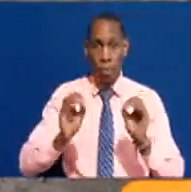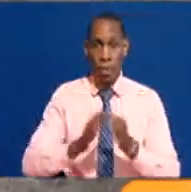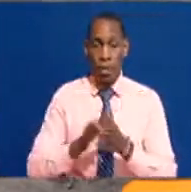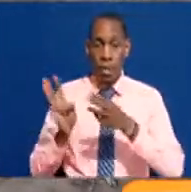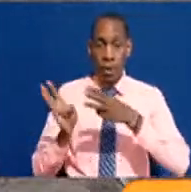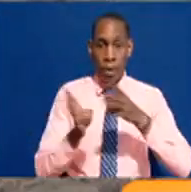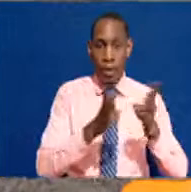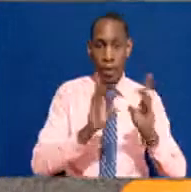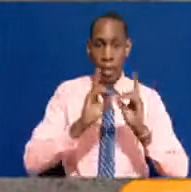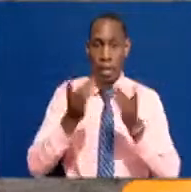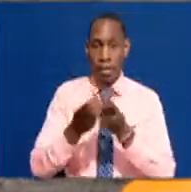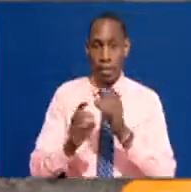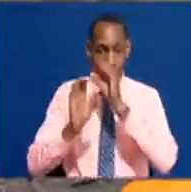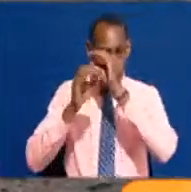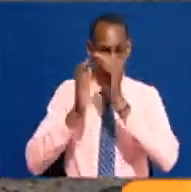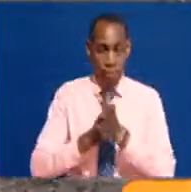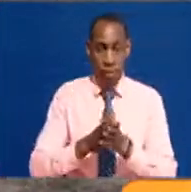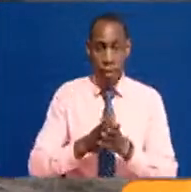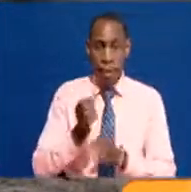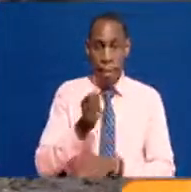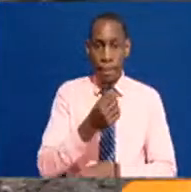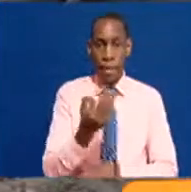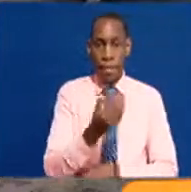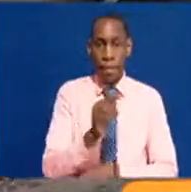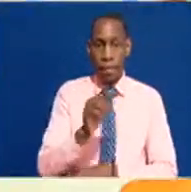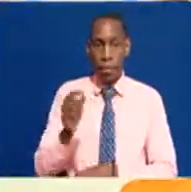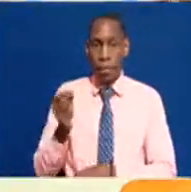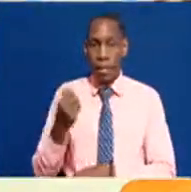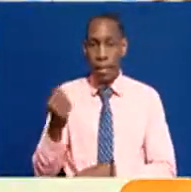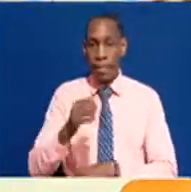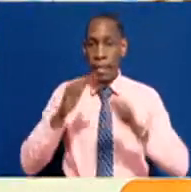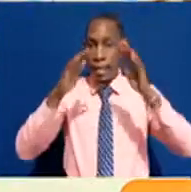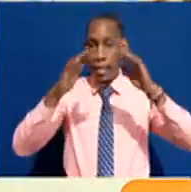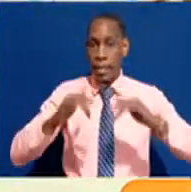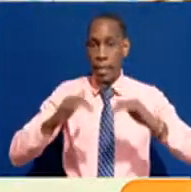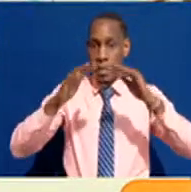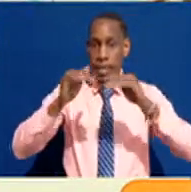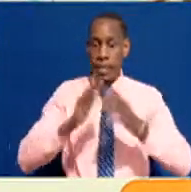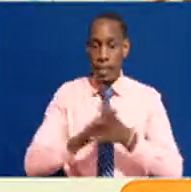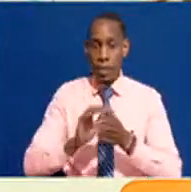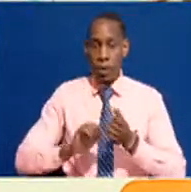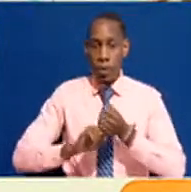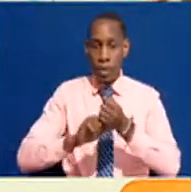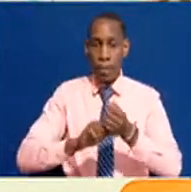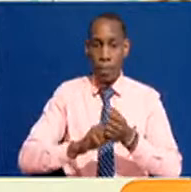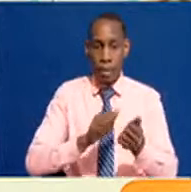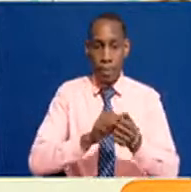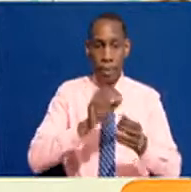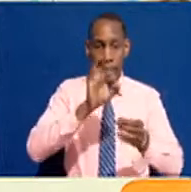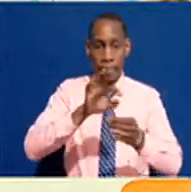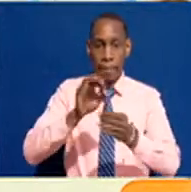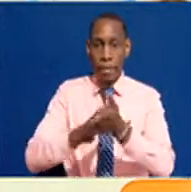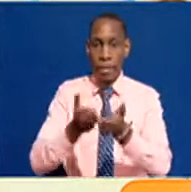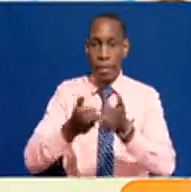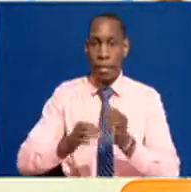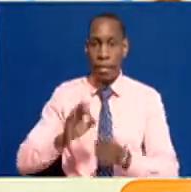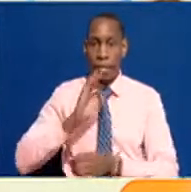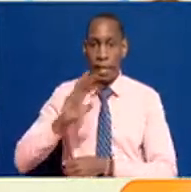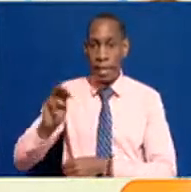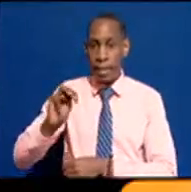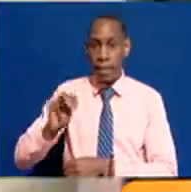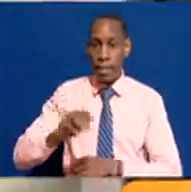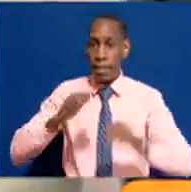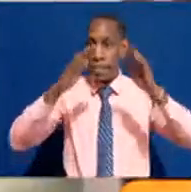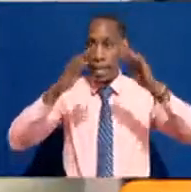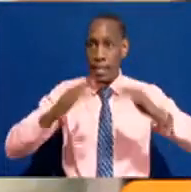weatherman predicts that the long-awaited March to May rainy season is likely to disappoint maize farmers who require up to 300 millimeters of